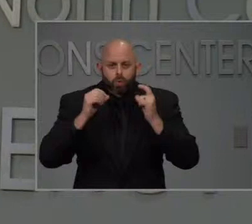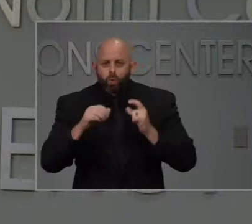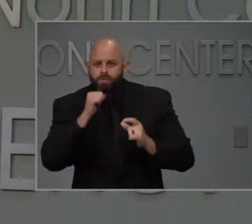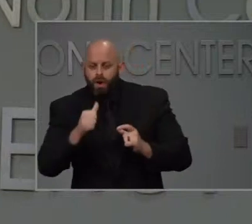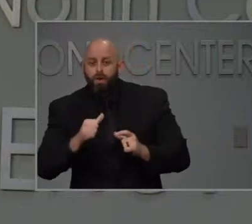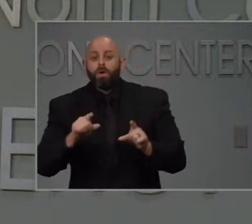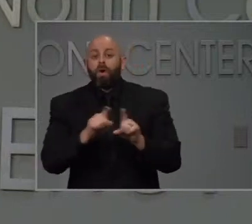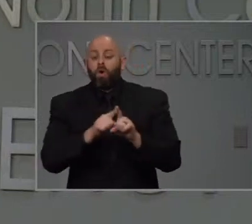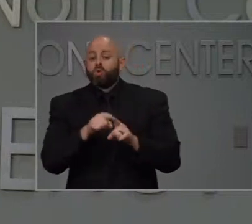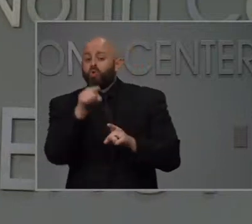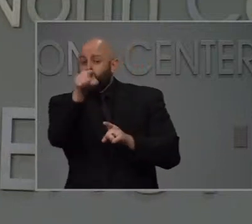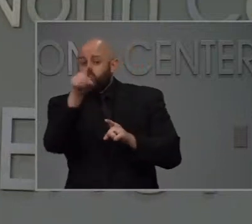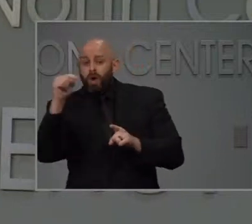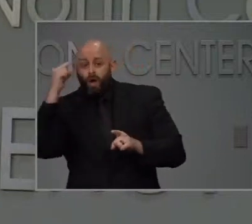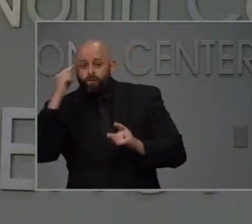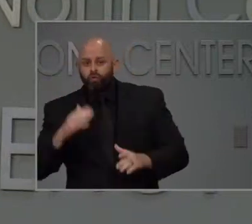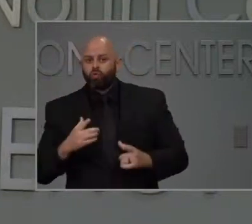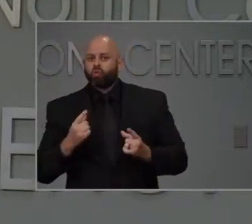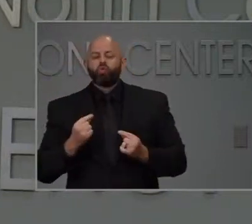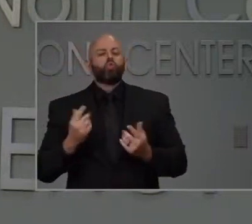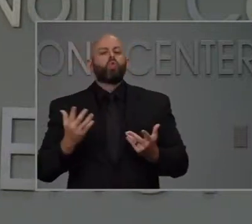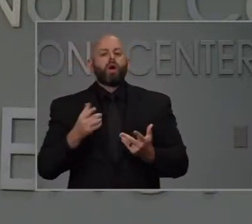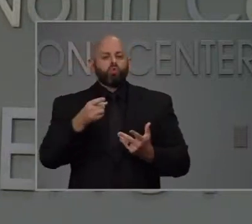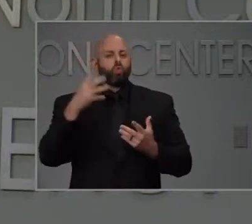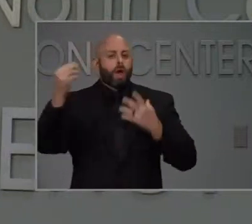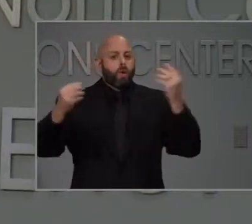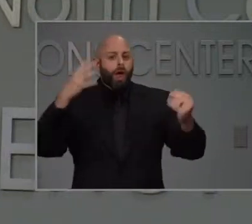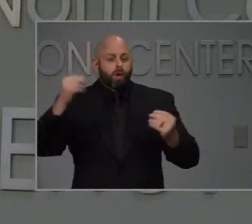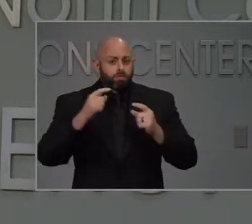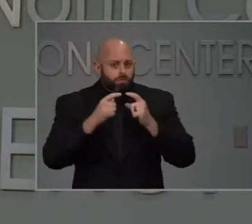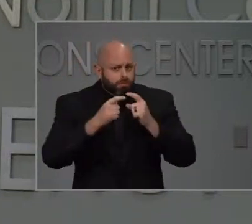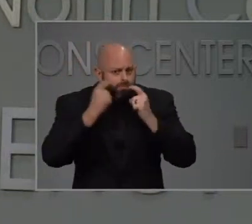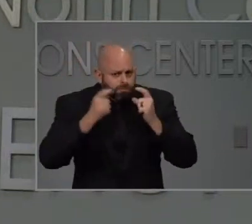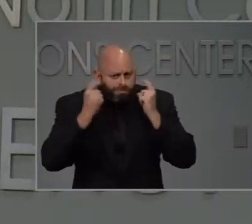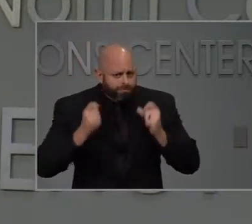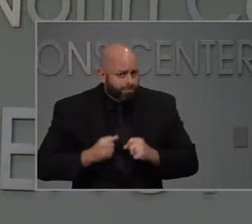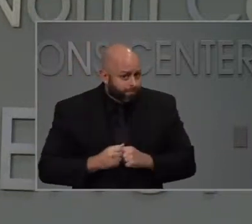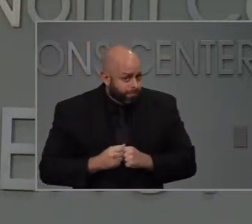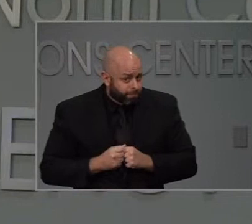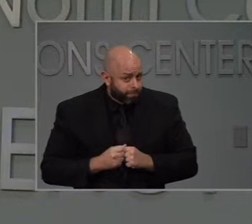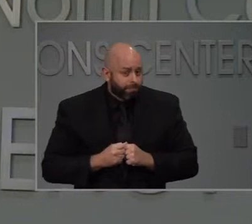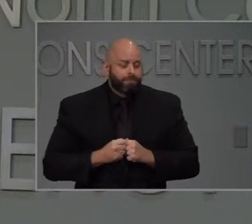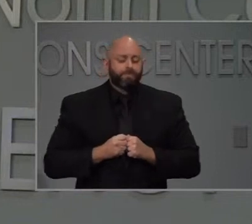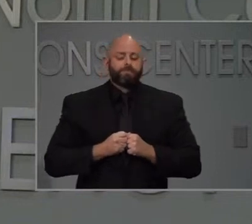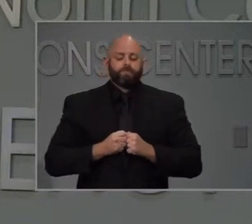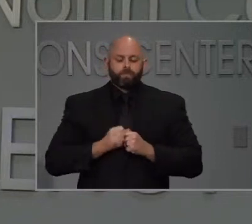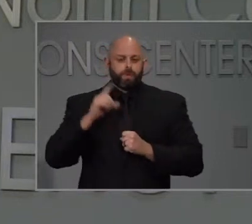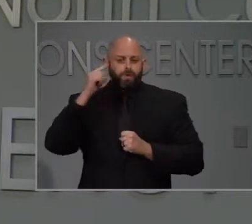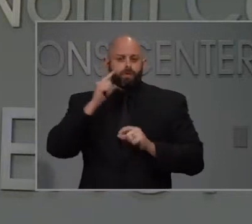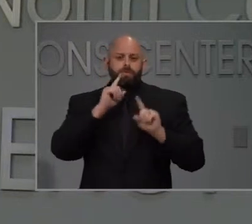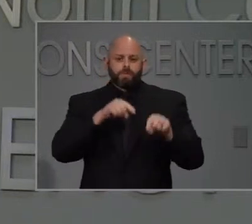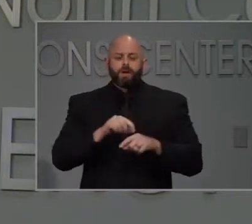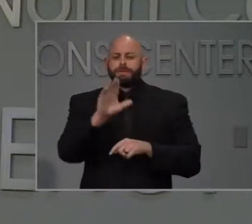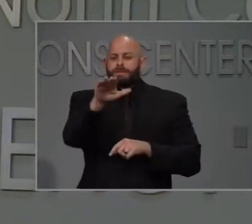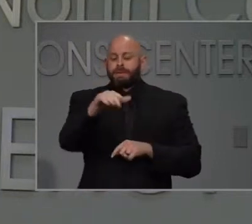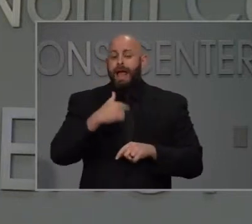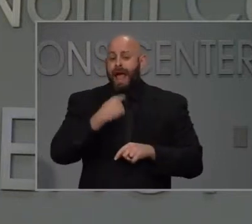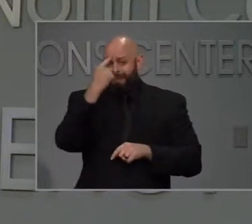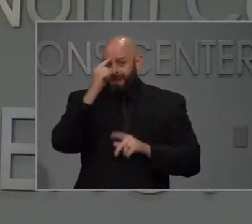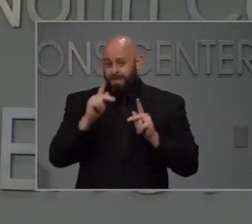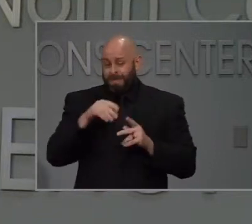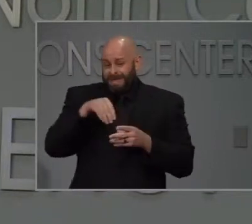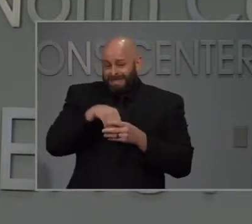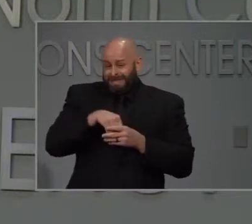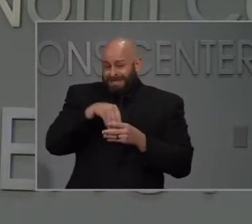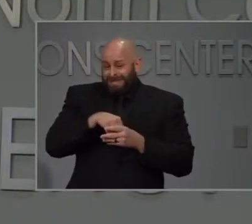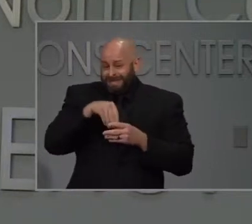personally. I think it is important, particularly when people are indoors or even